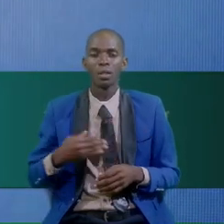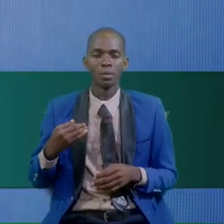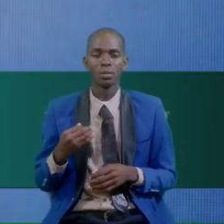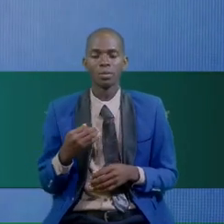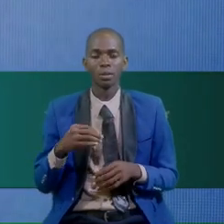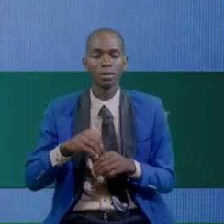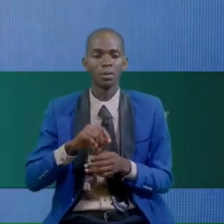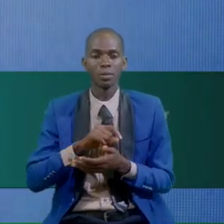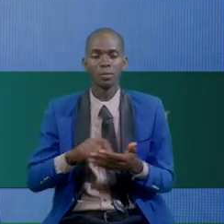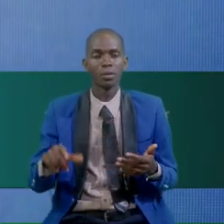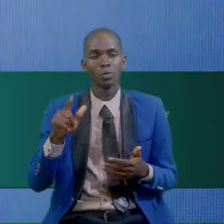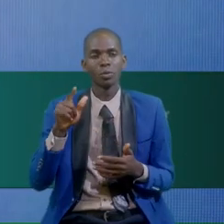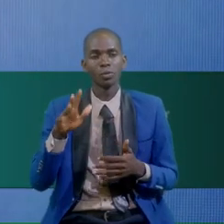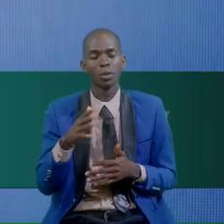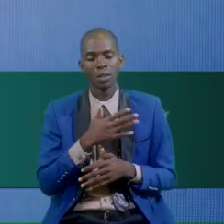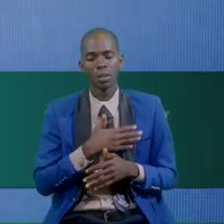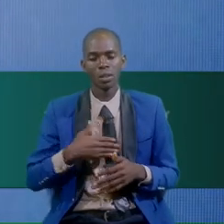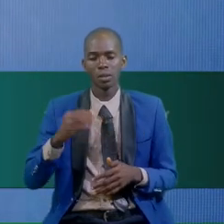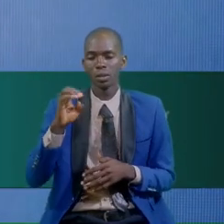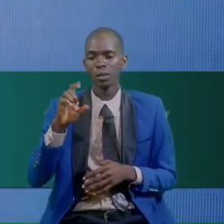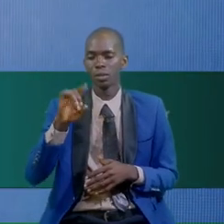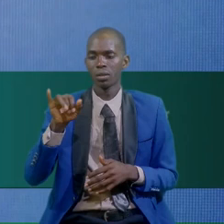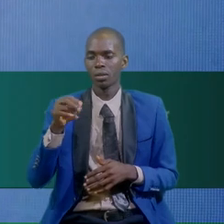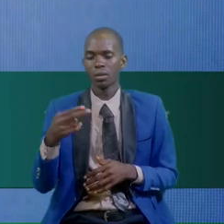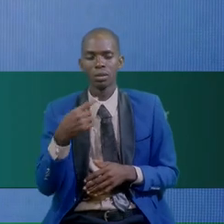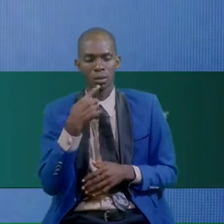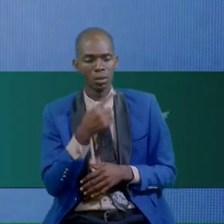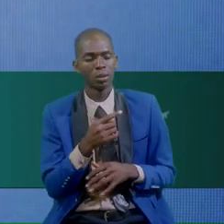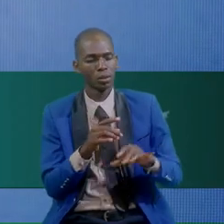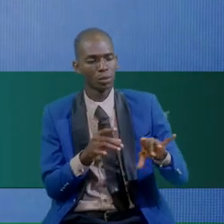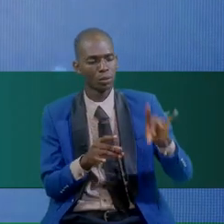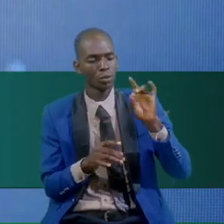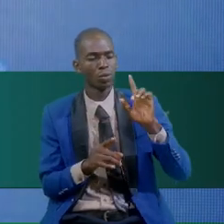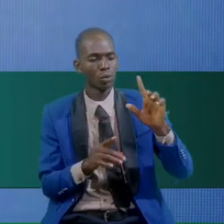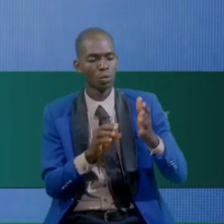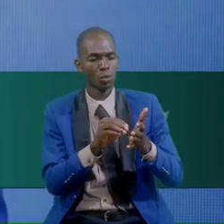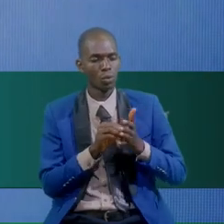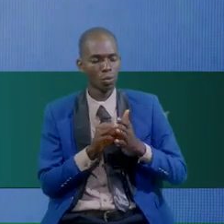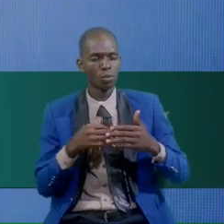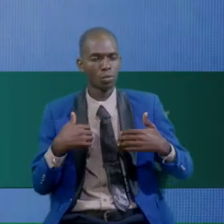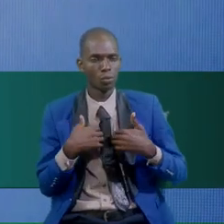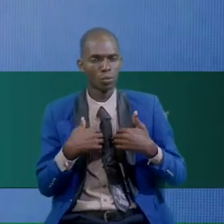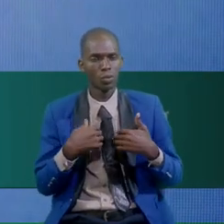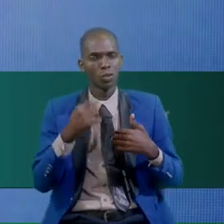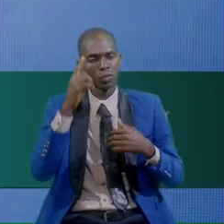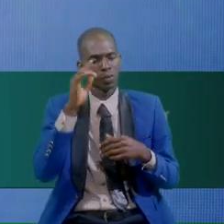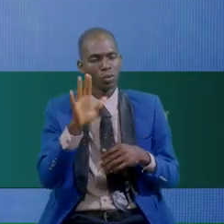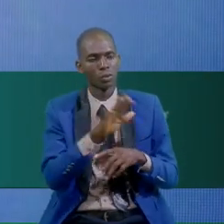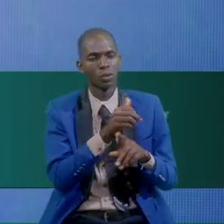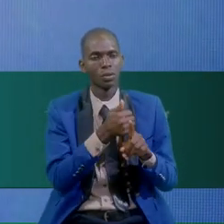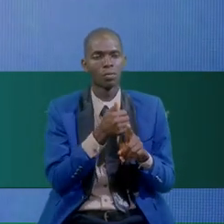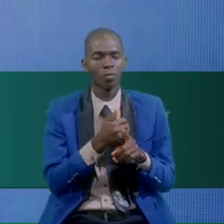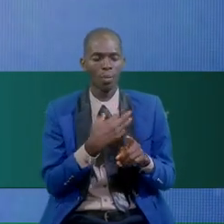unto the prophets of Baal, choose you one bullock for yourselves, and dress